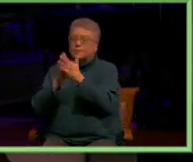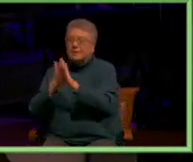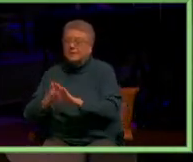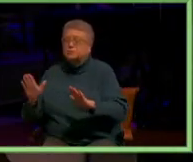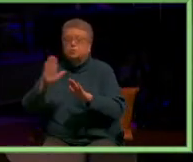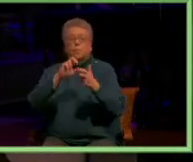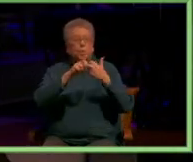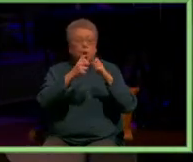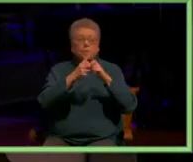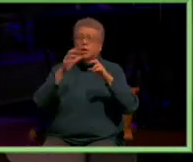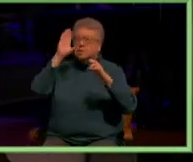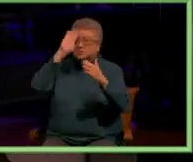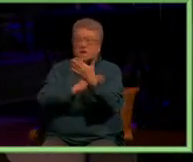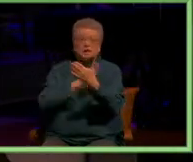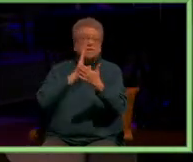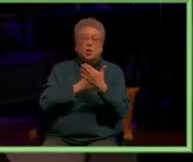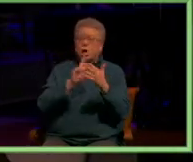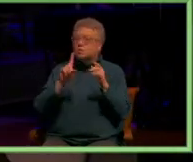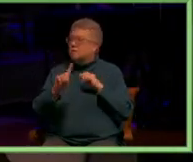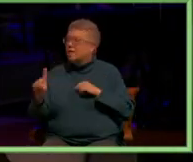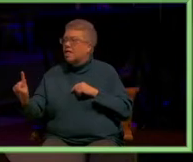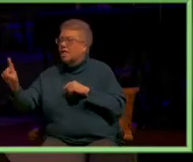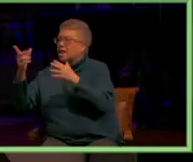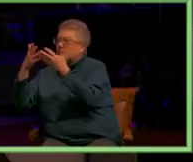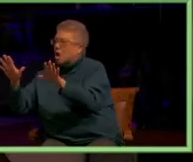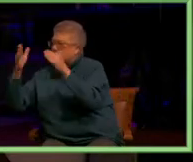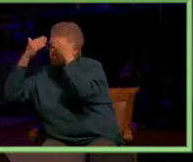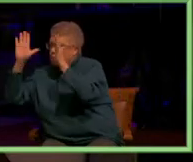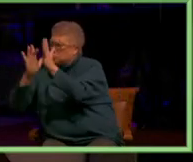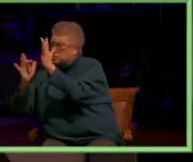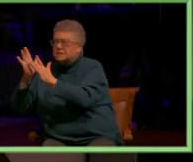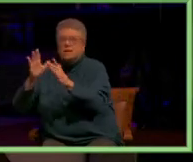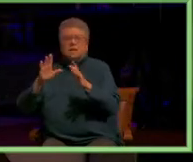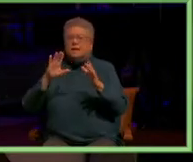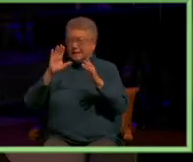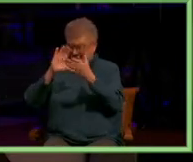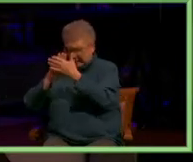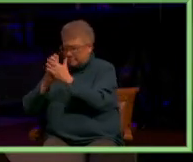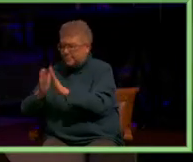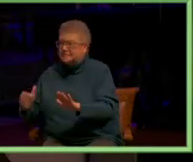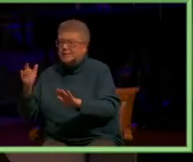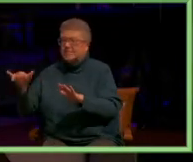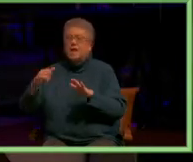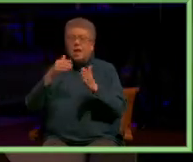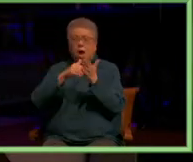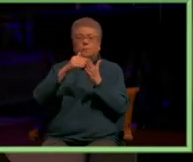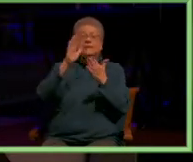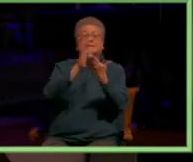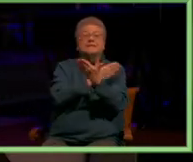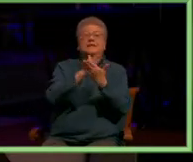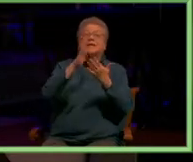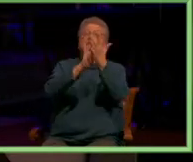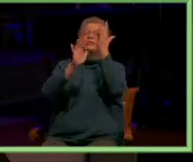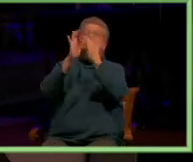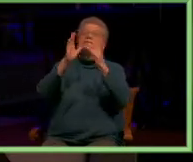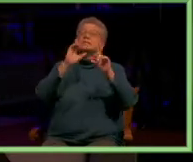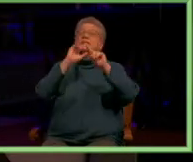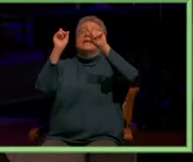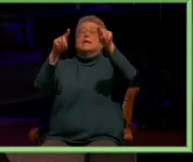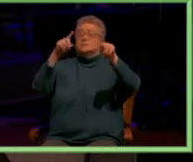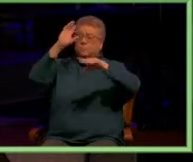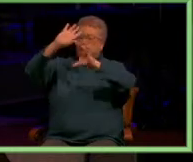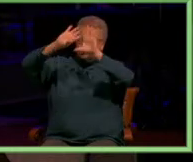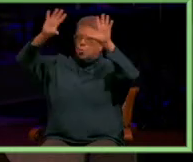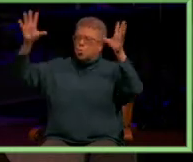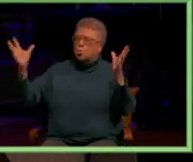to your prodigal sons and daughters. He's the answer to peace to the world around us. As we sing often, Jesus is the answer for the world today.